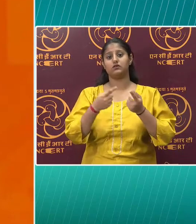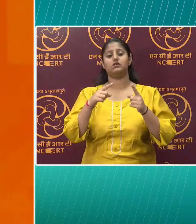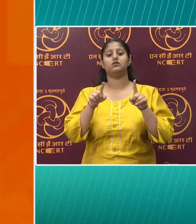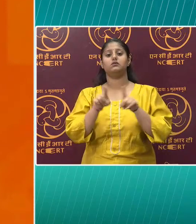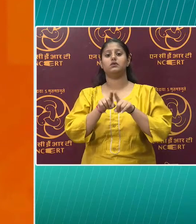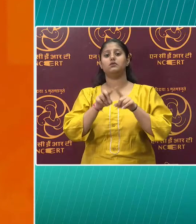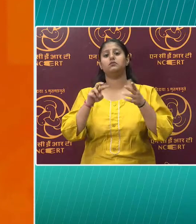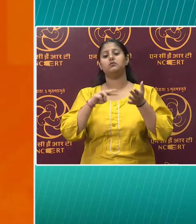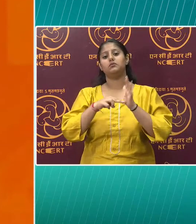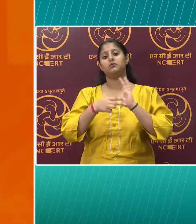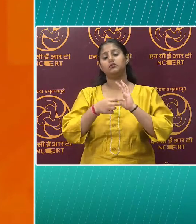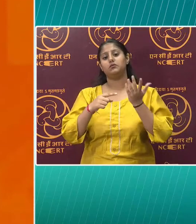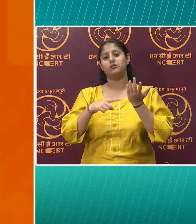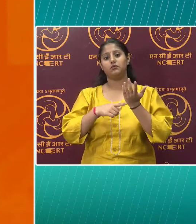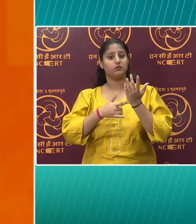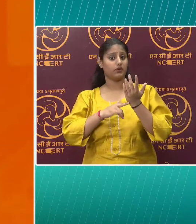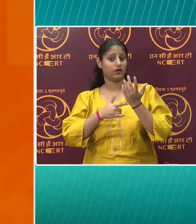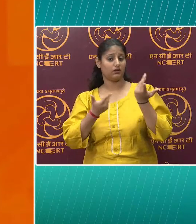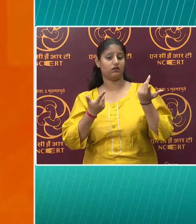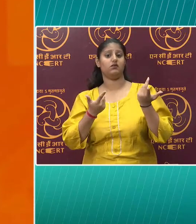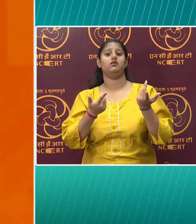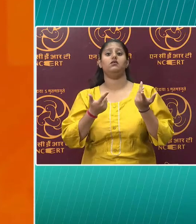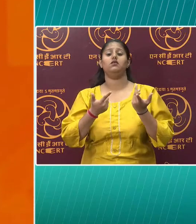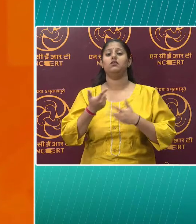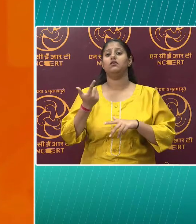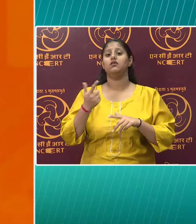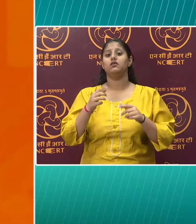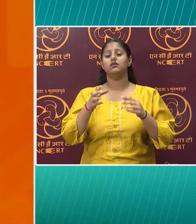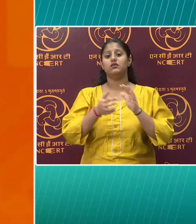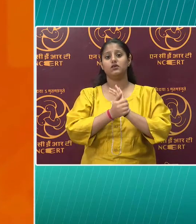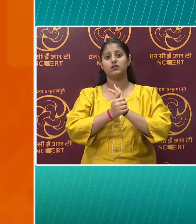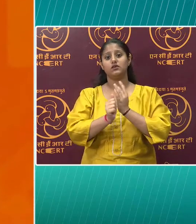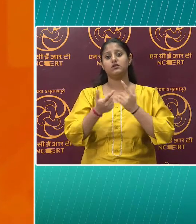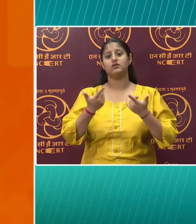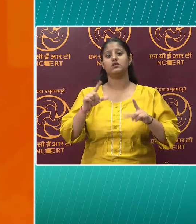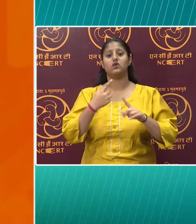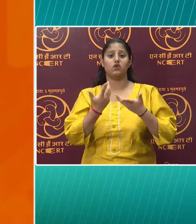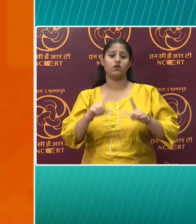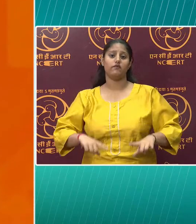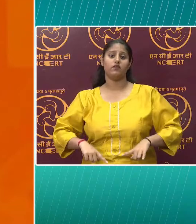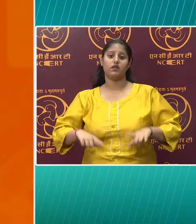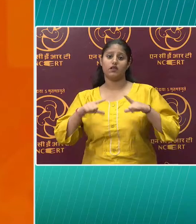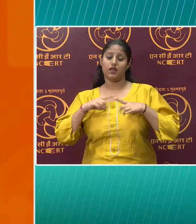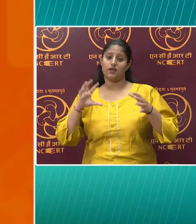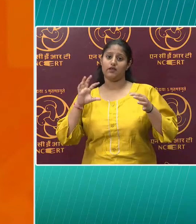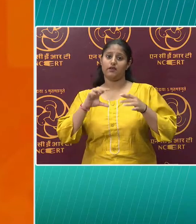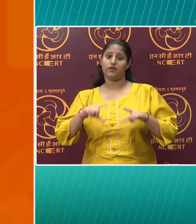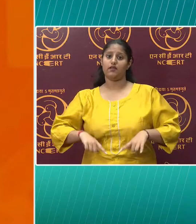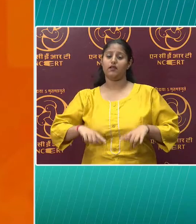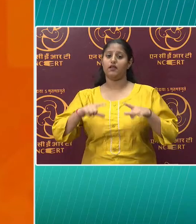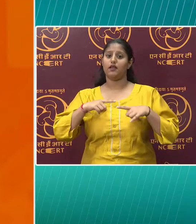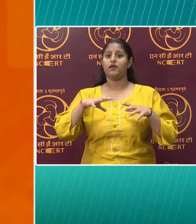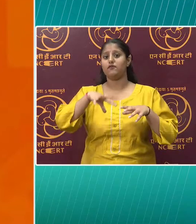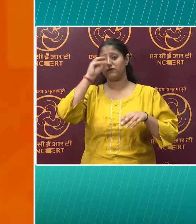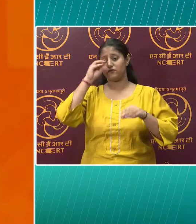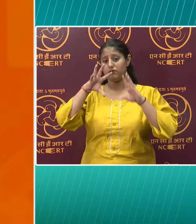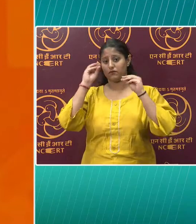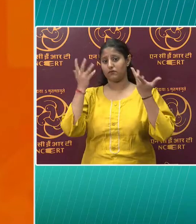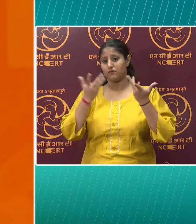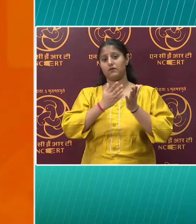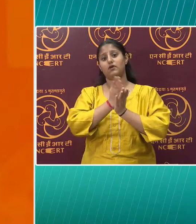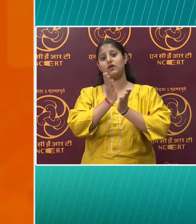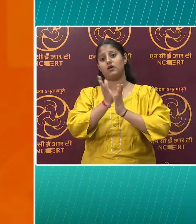which one needs to acquire throughout his or her life. So lifelong learning we have to promote